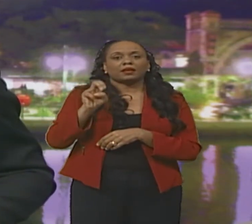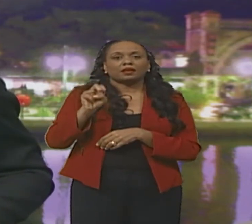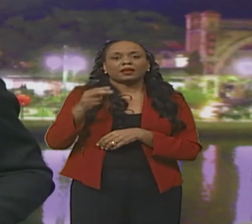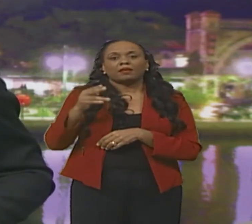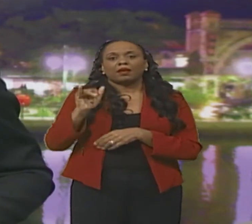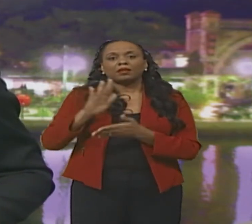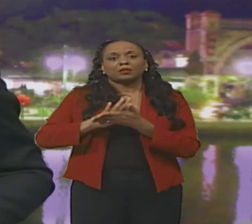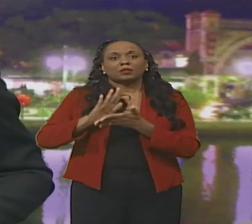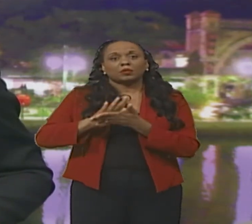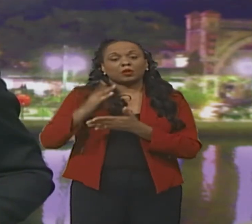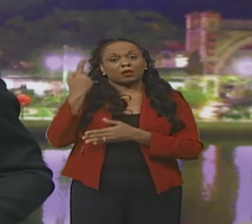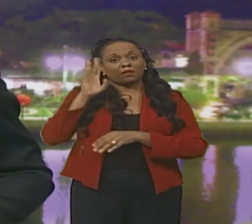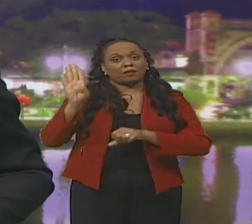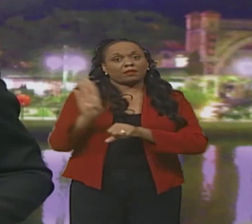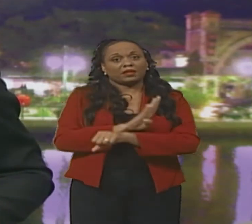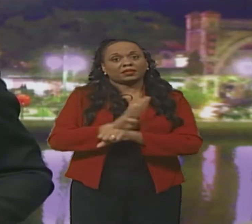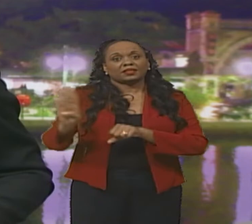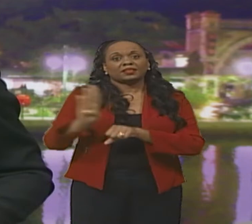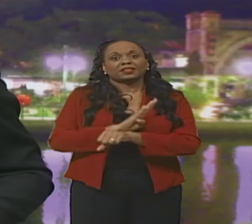Business.